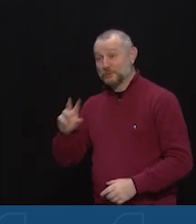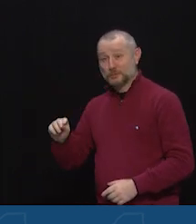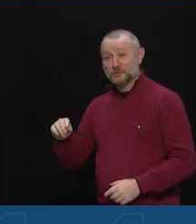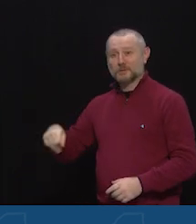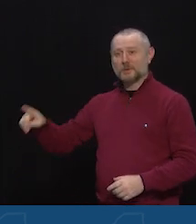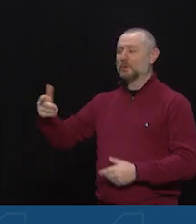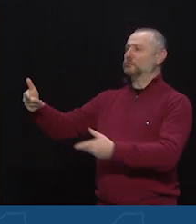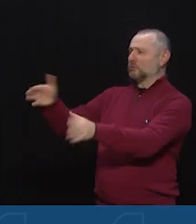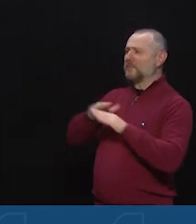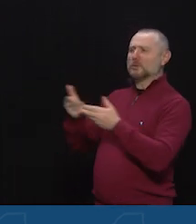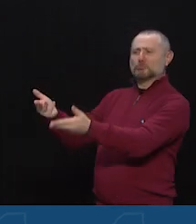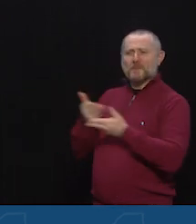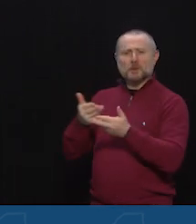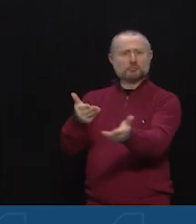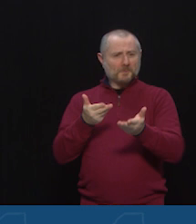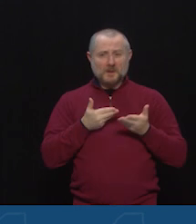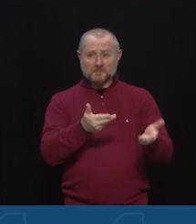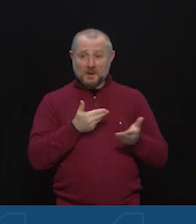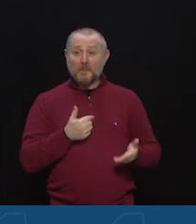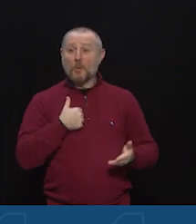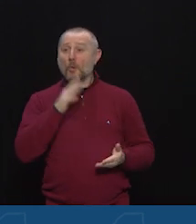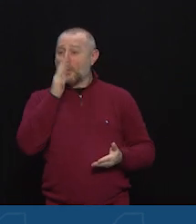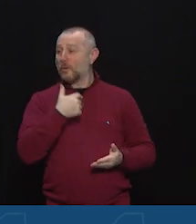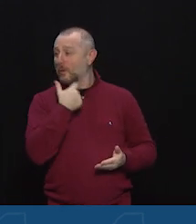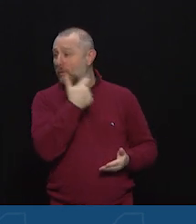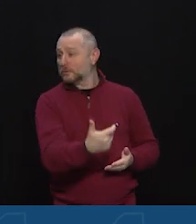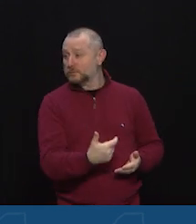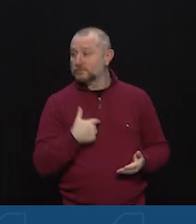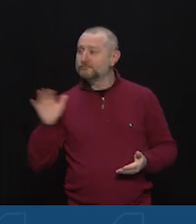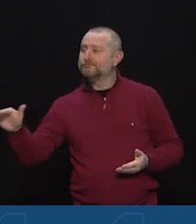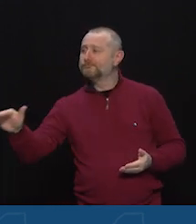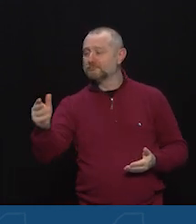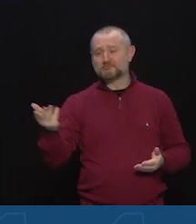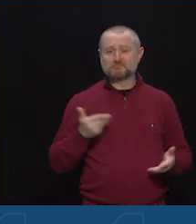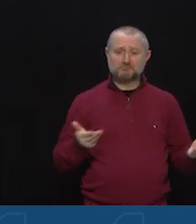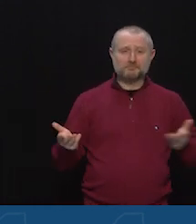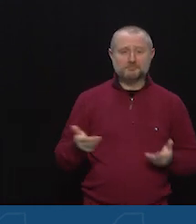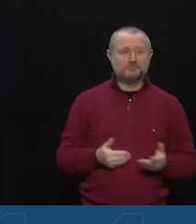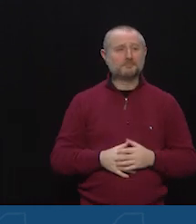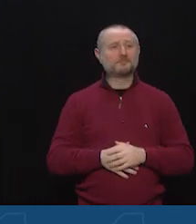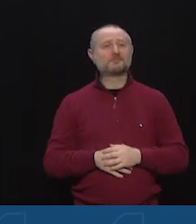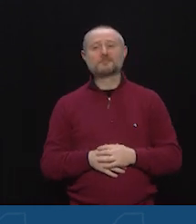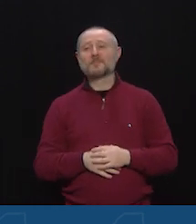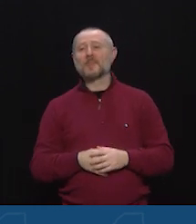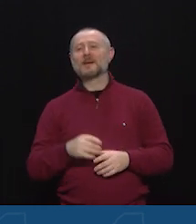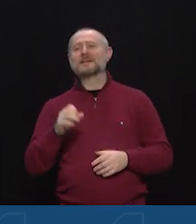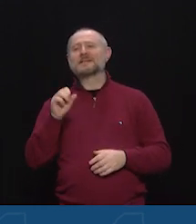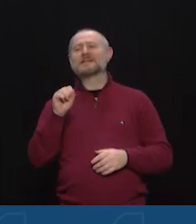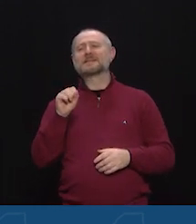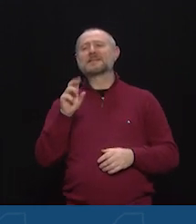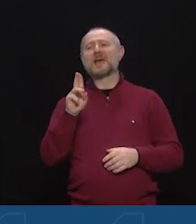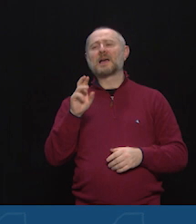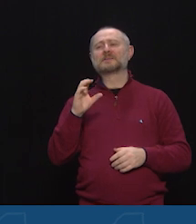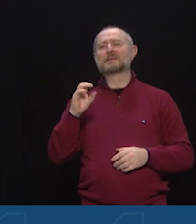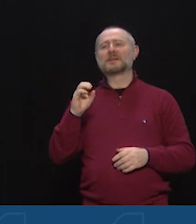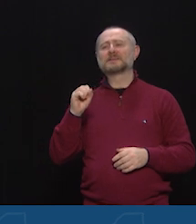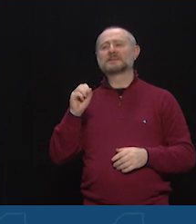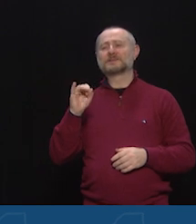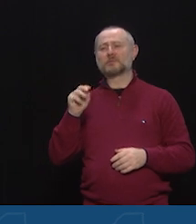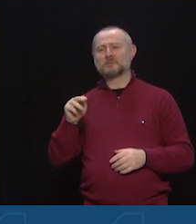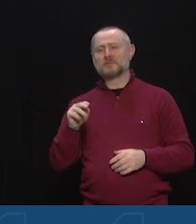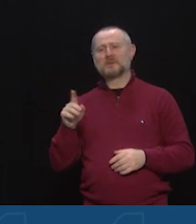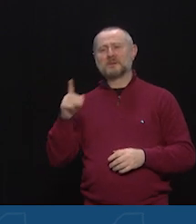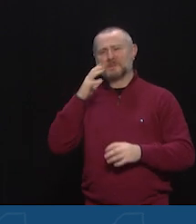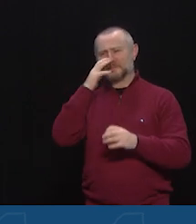I'll take their recommendations as well. But and I like Succession. They're kind of nasty to each other, but it's good. It's kind of